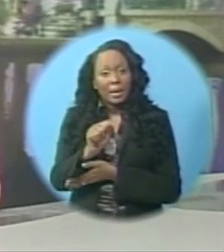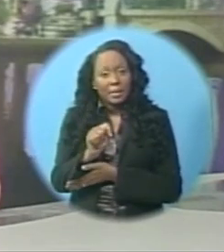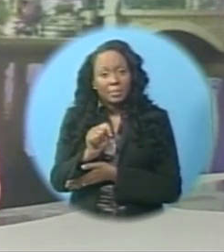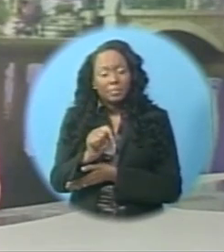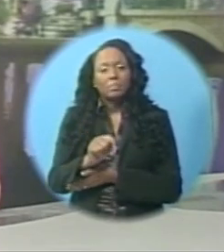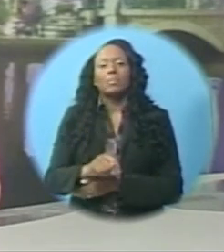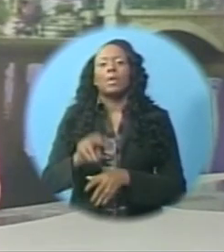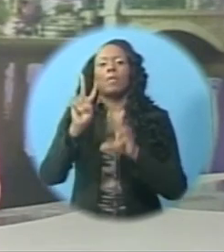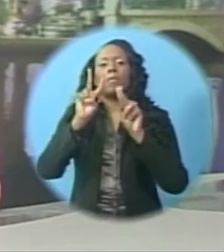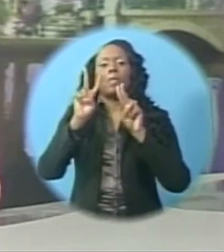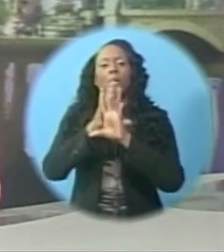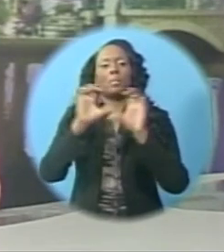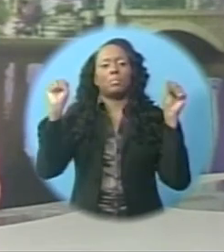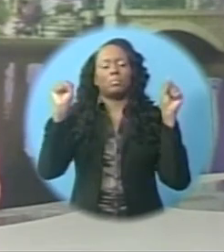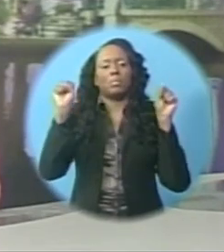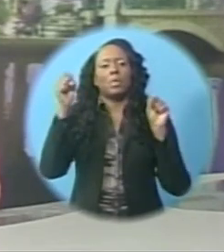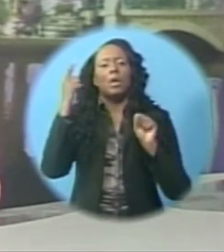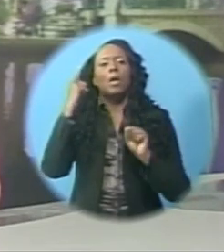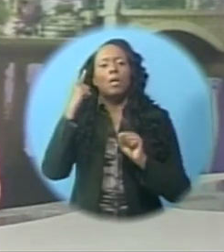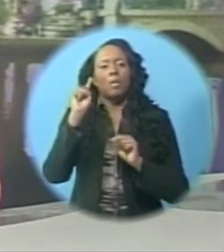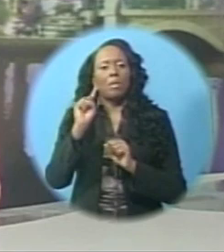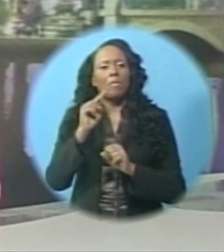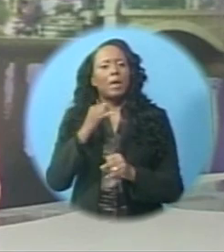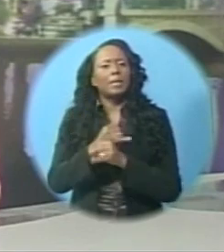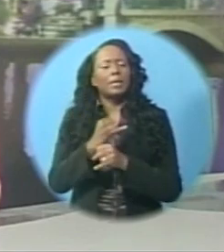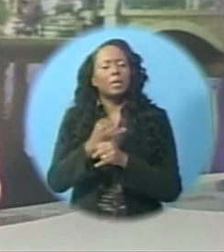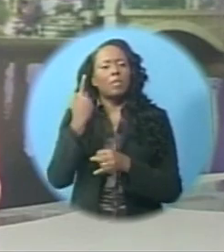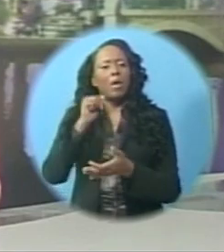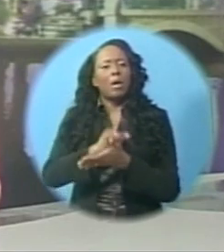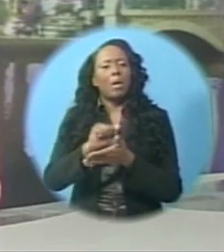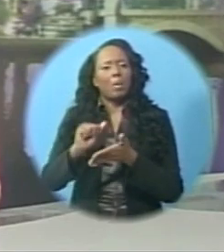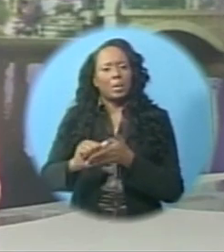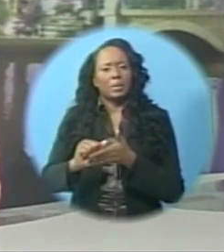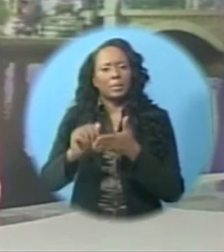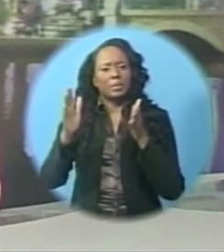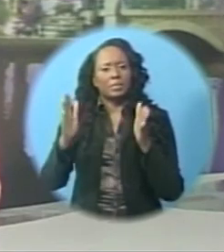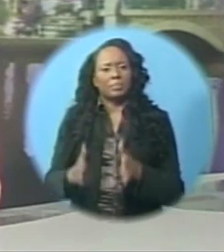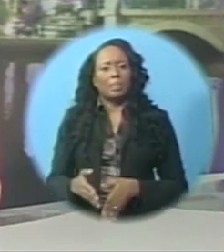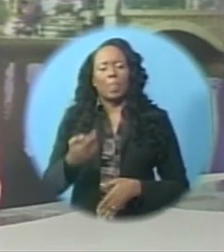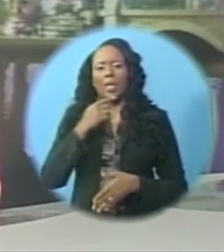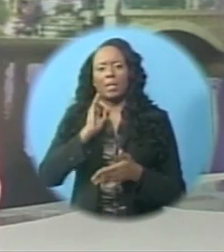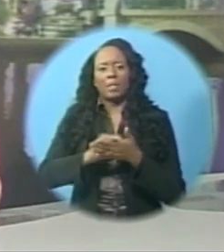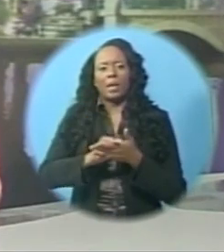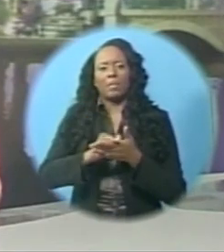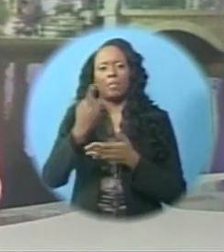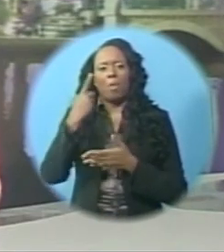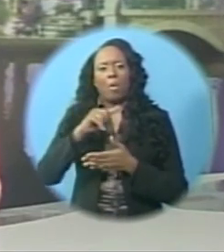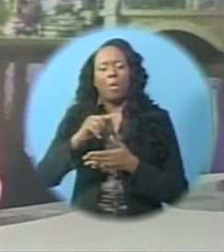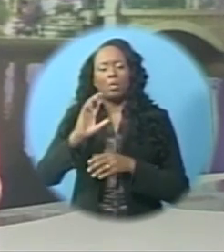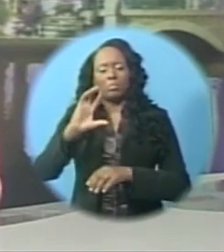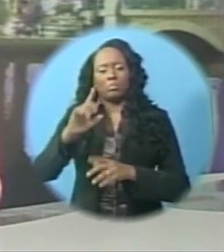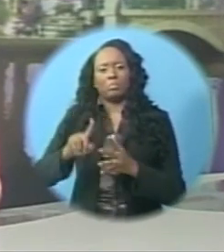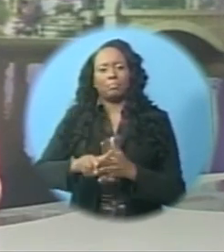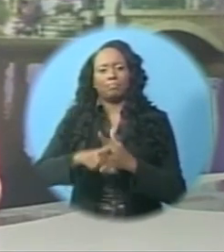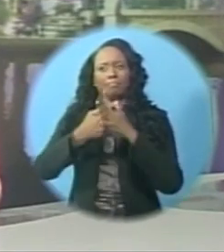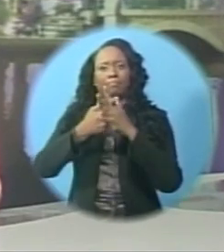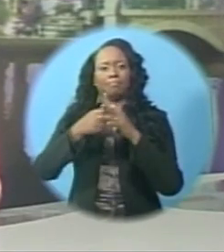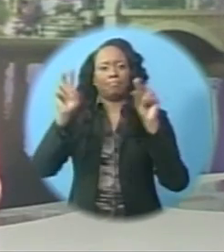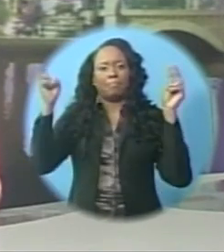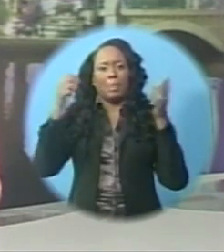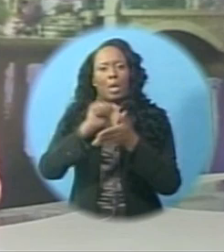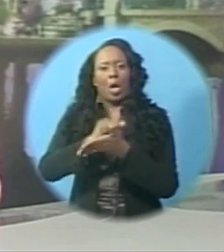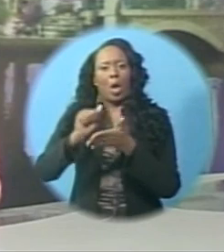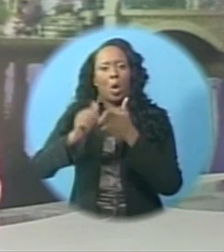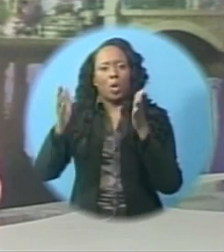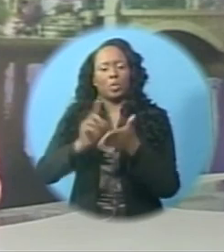of the Institute of Chartered Accountants of Barbados, Andrew Brathwaite, as he addressed the launch of Accountants Week. He says more still needs to be